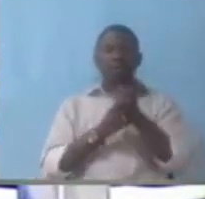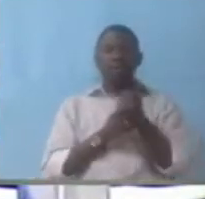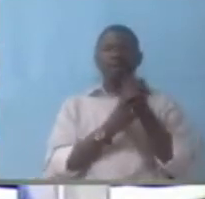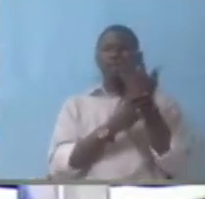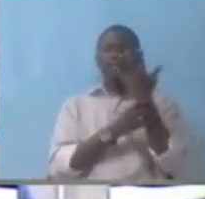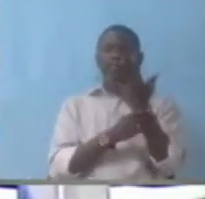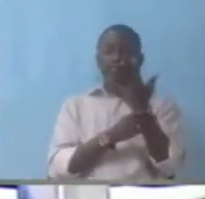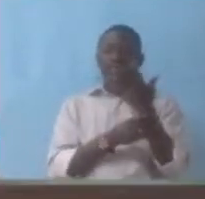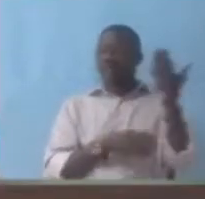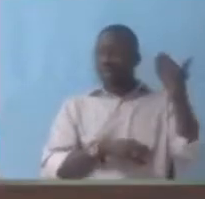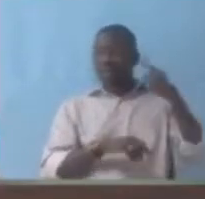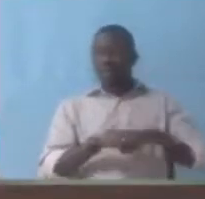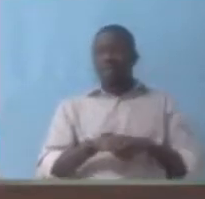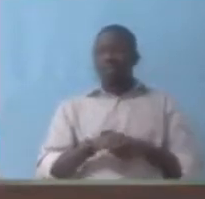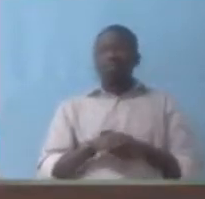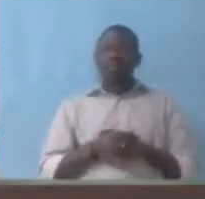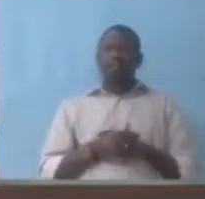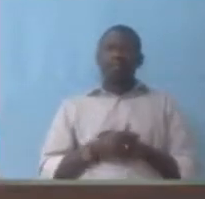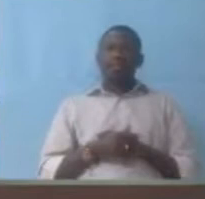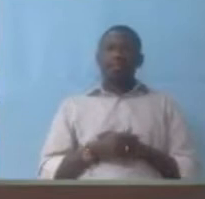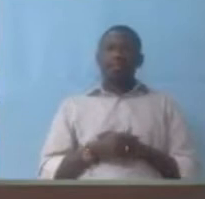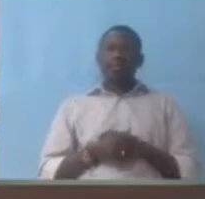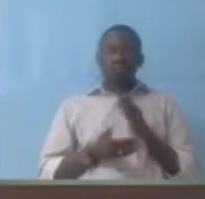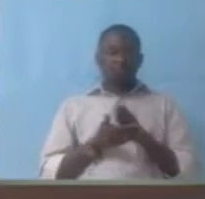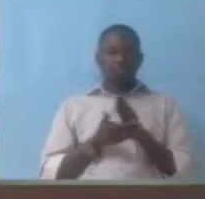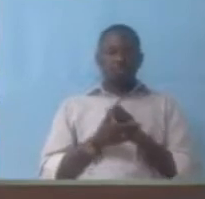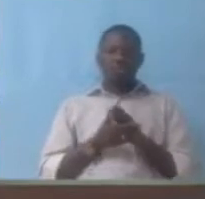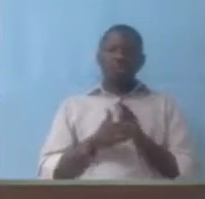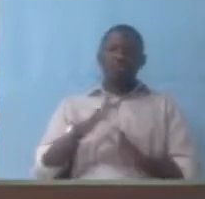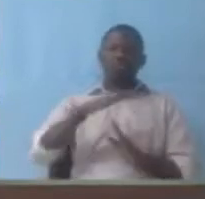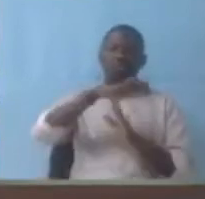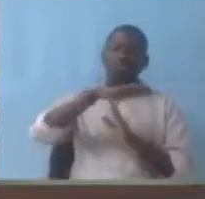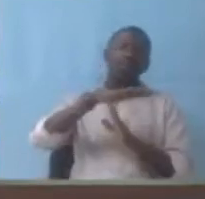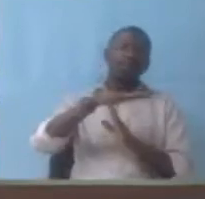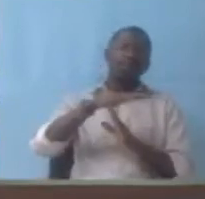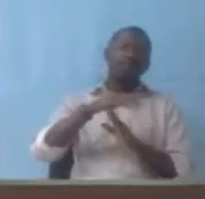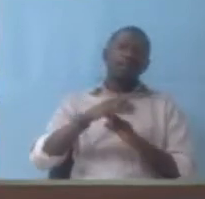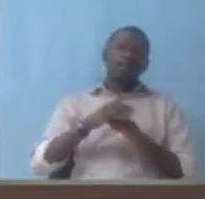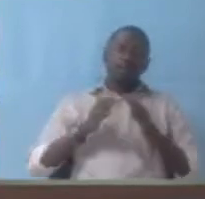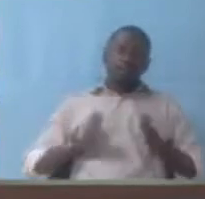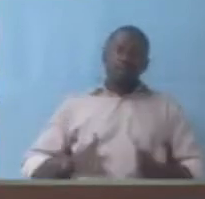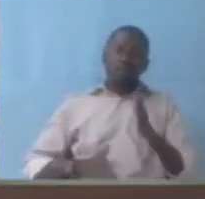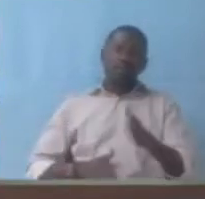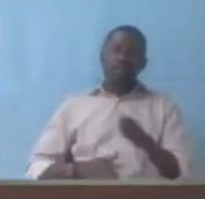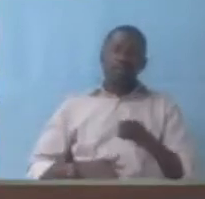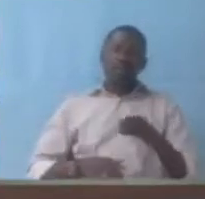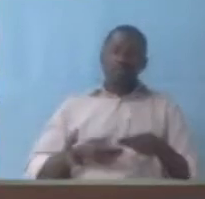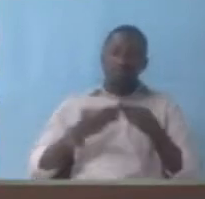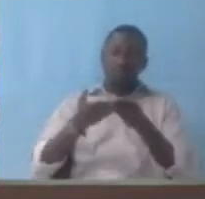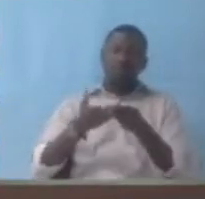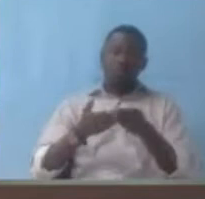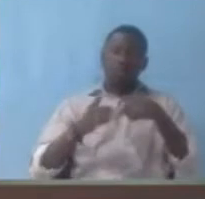1995. Menketa 1995 sangokono. Actually suspended the fundamental human rights provisions